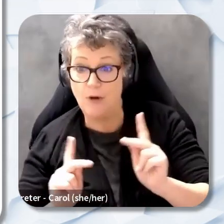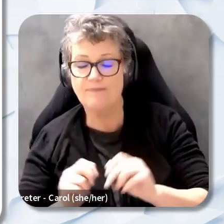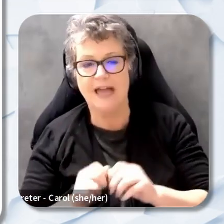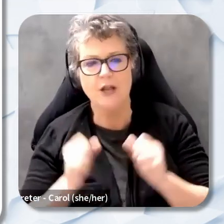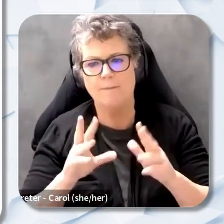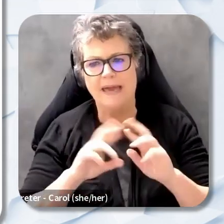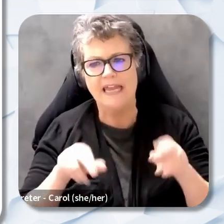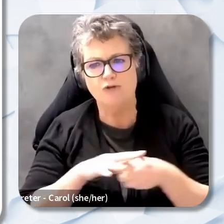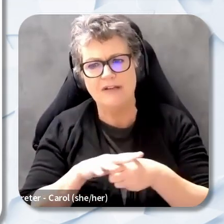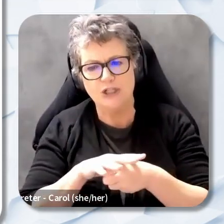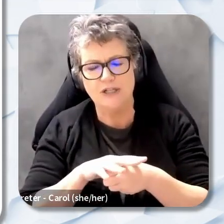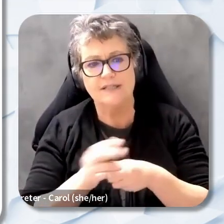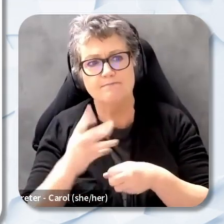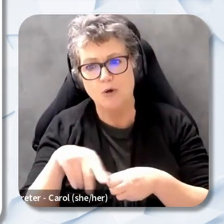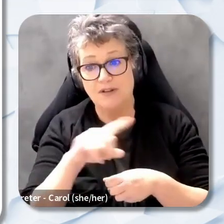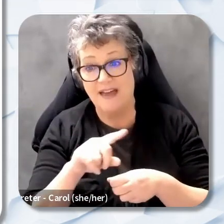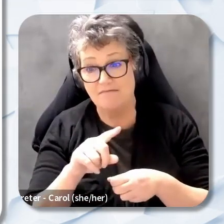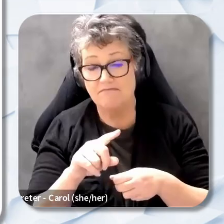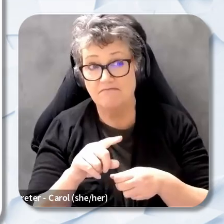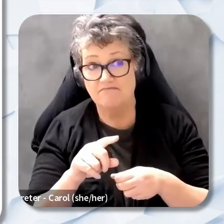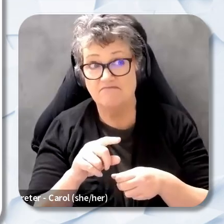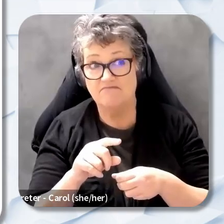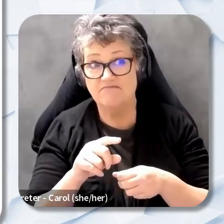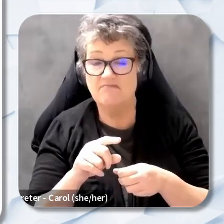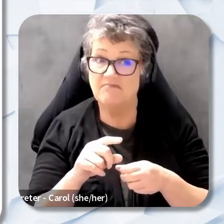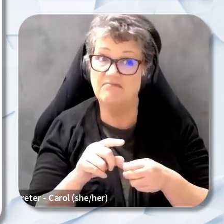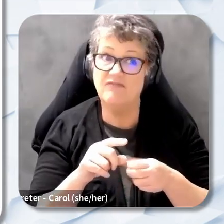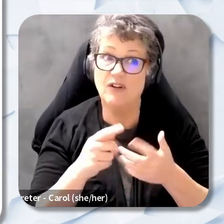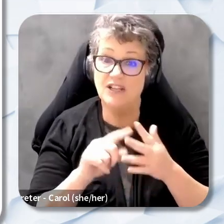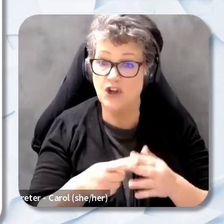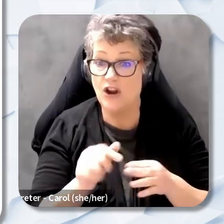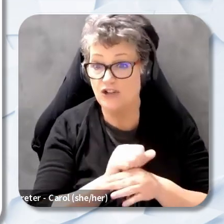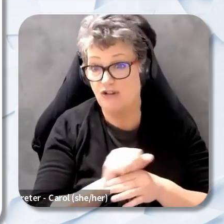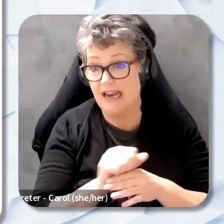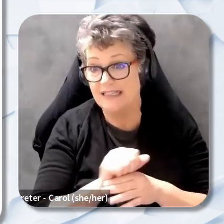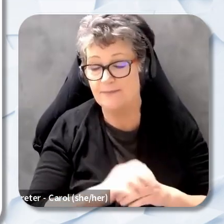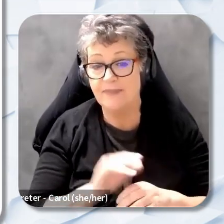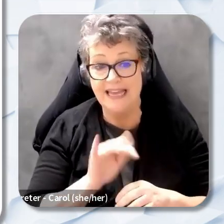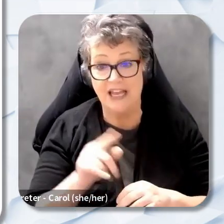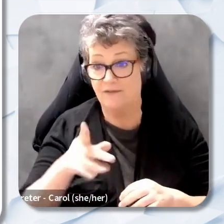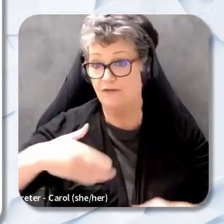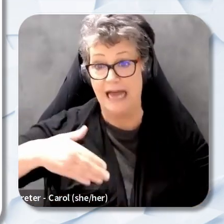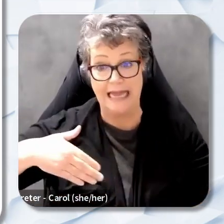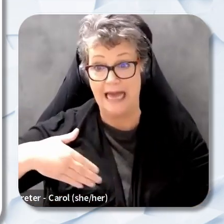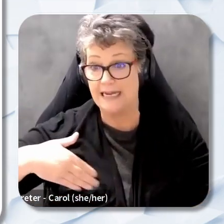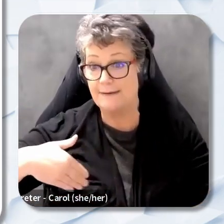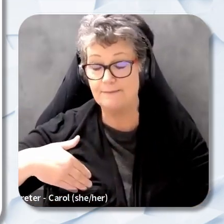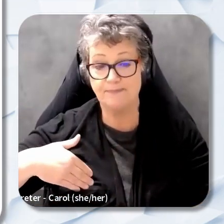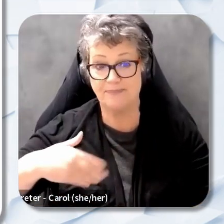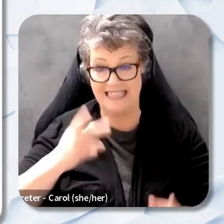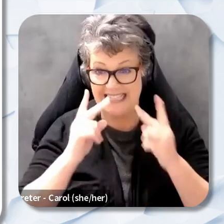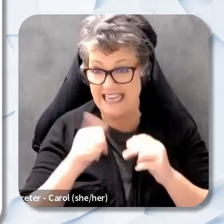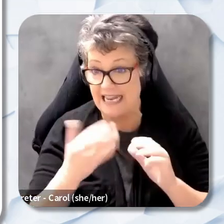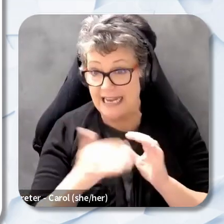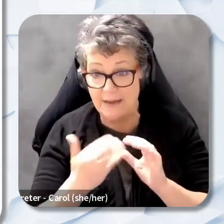regions, most of them, if not all, have already started trainings already. So if you haven't seen